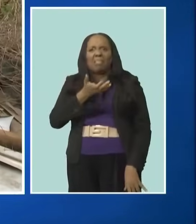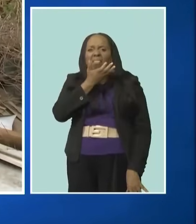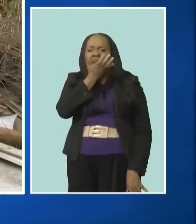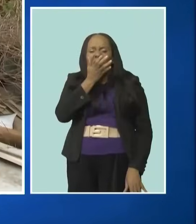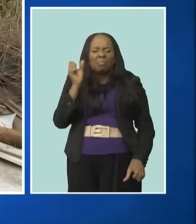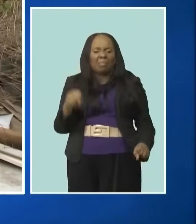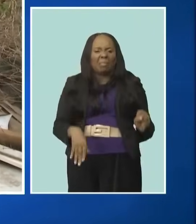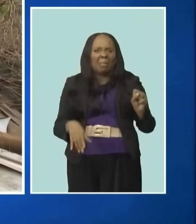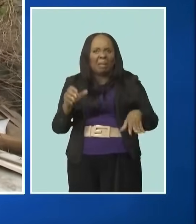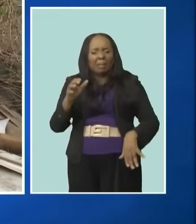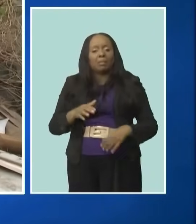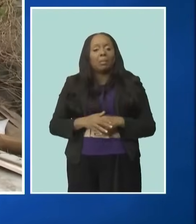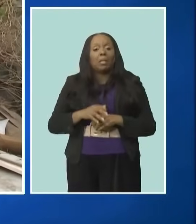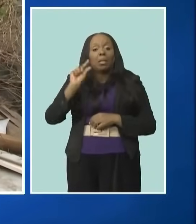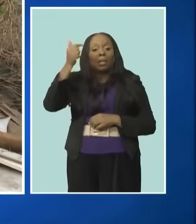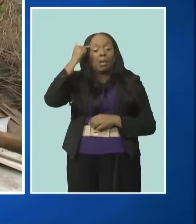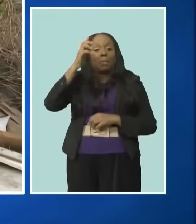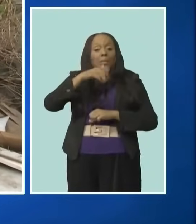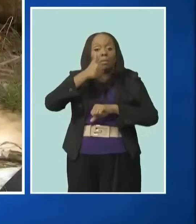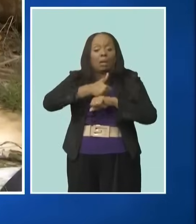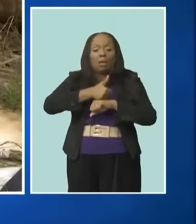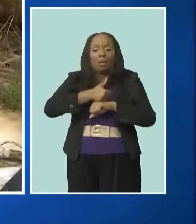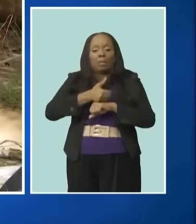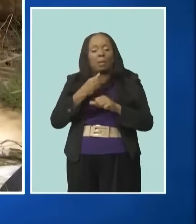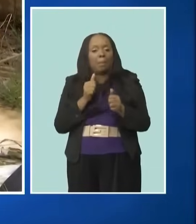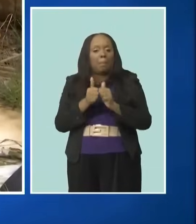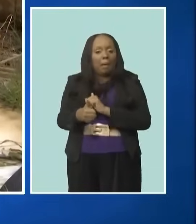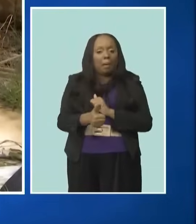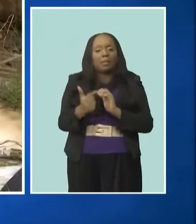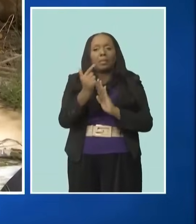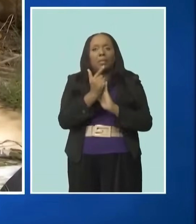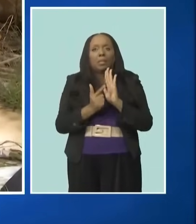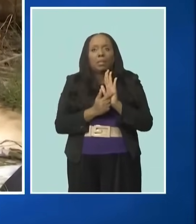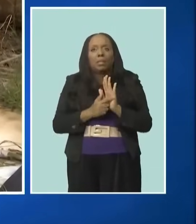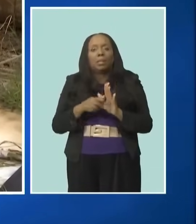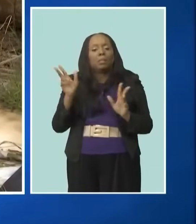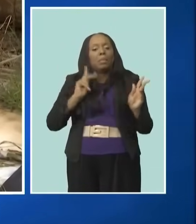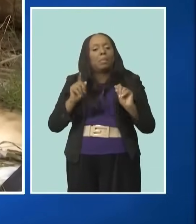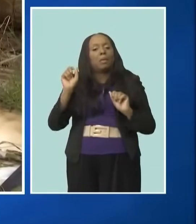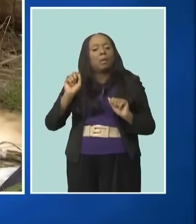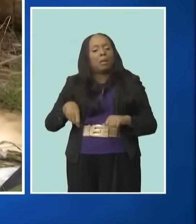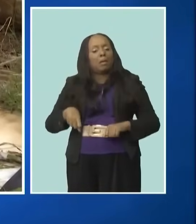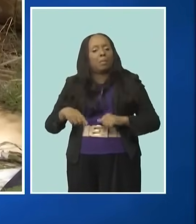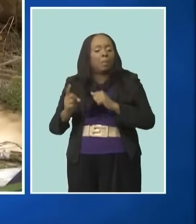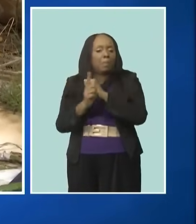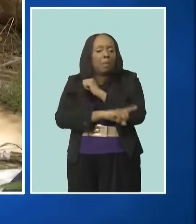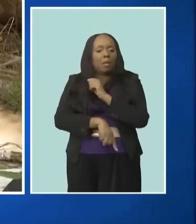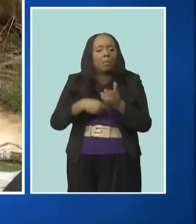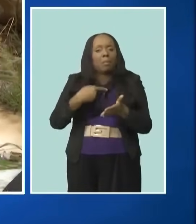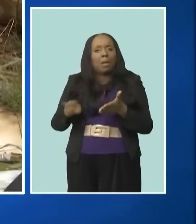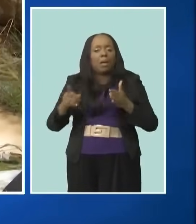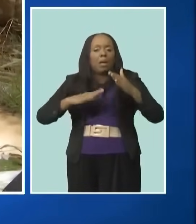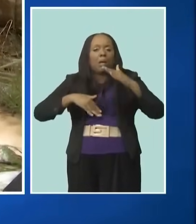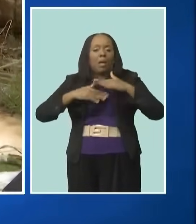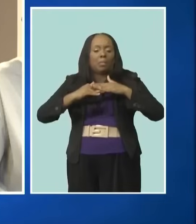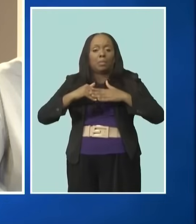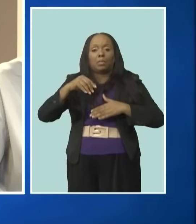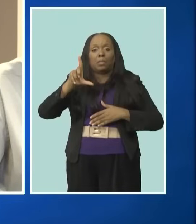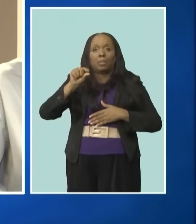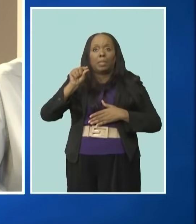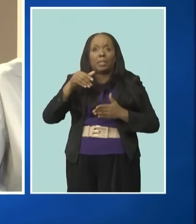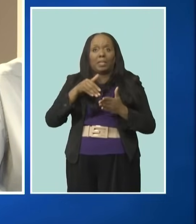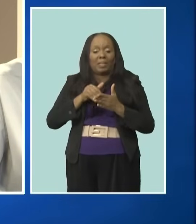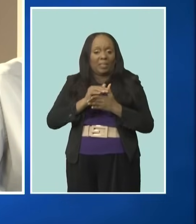government has passed legislation that can see perpetrators fined up to $20,000 if found to be guilty.